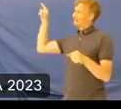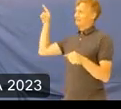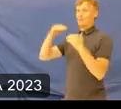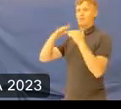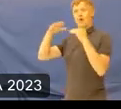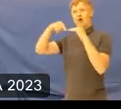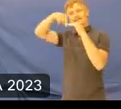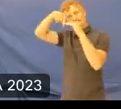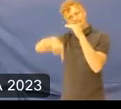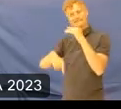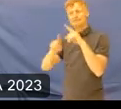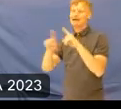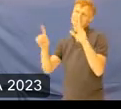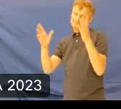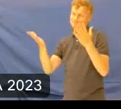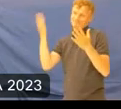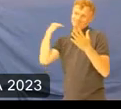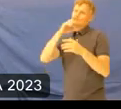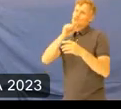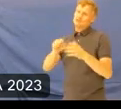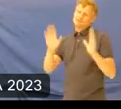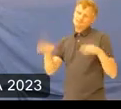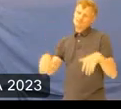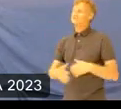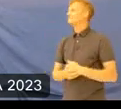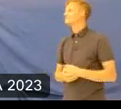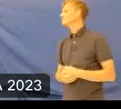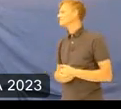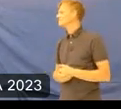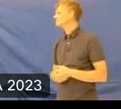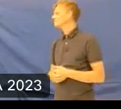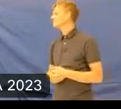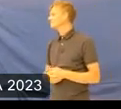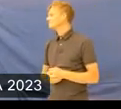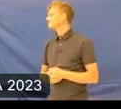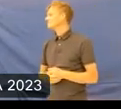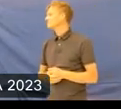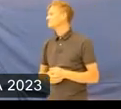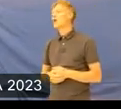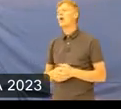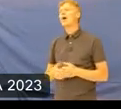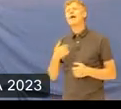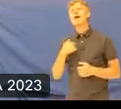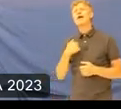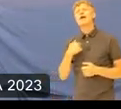but he pointed to one, which is be polite. But I think the question I'm asking is, you know, how many